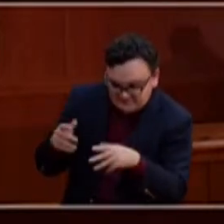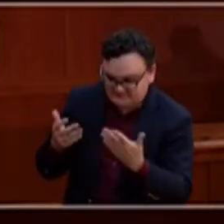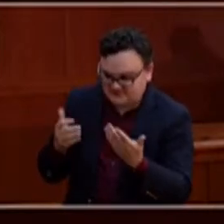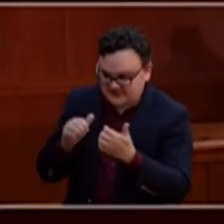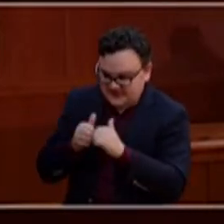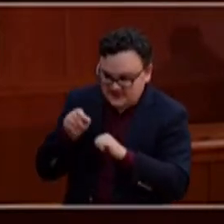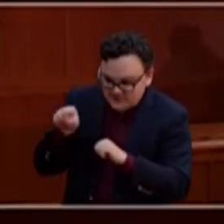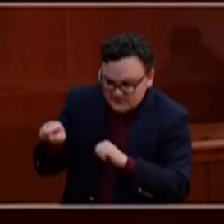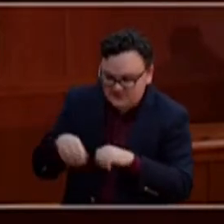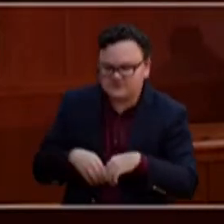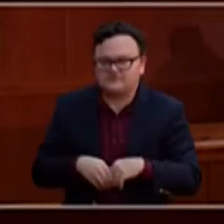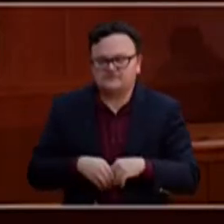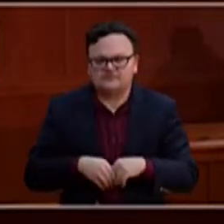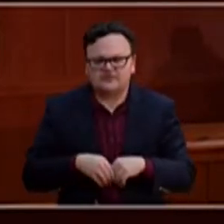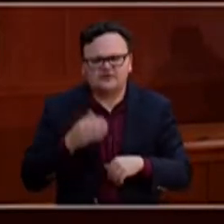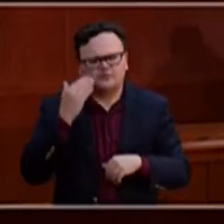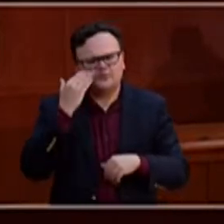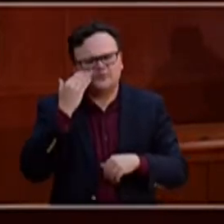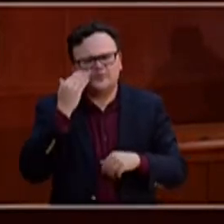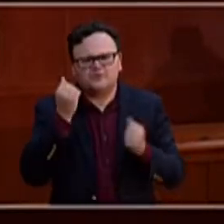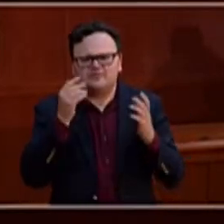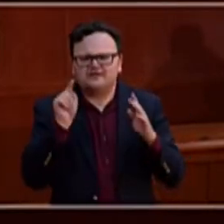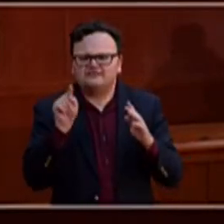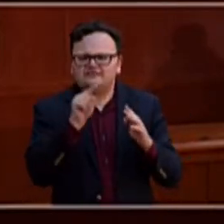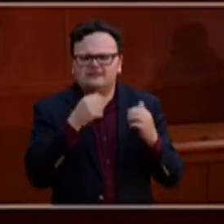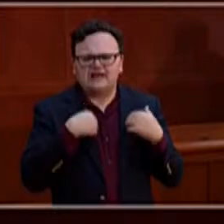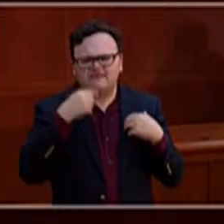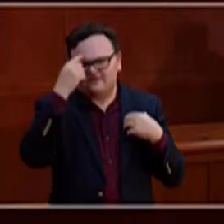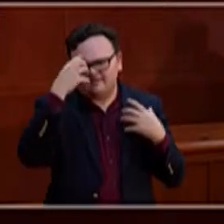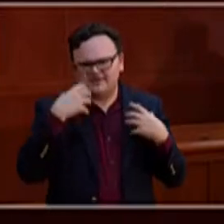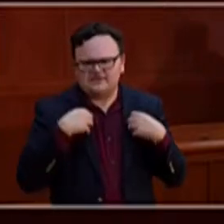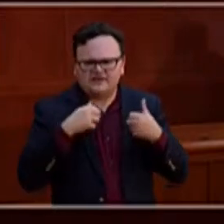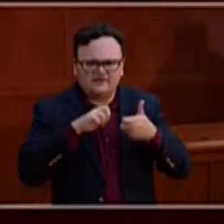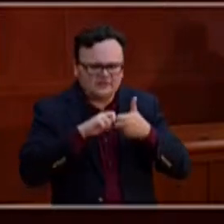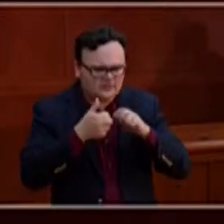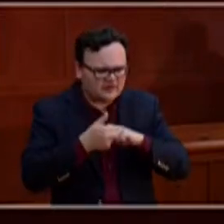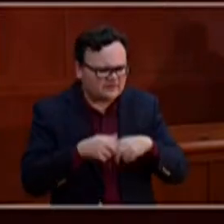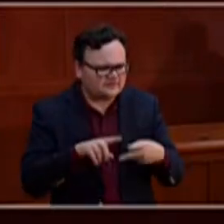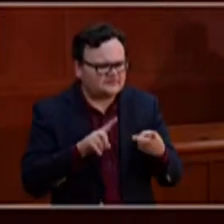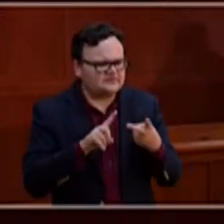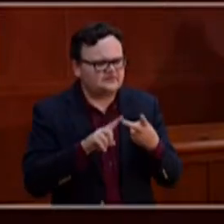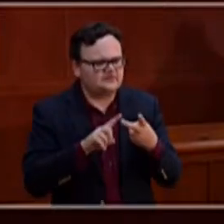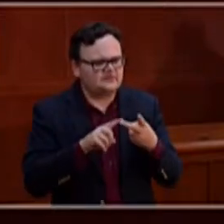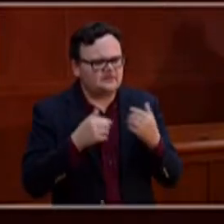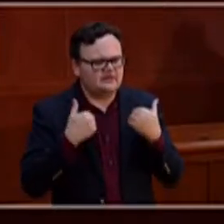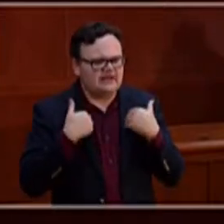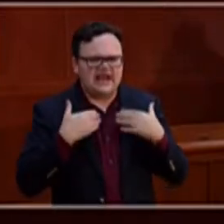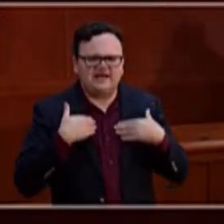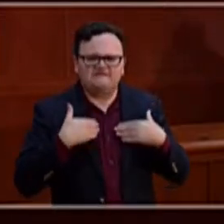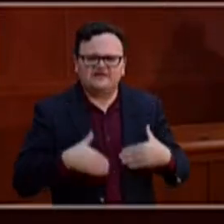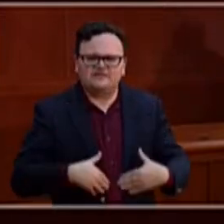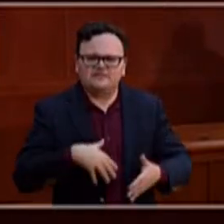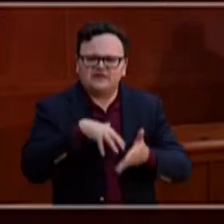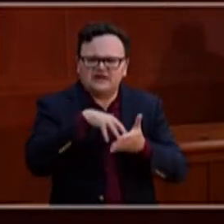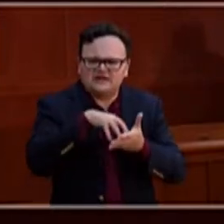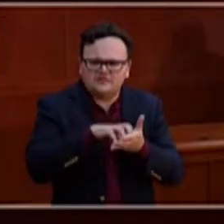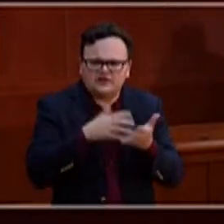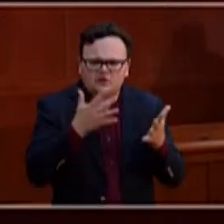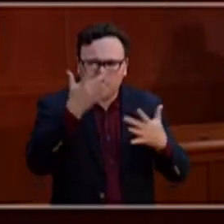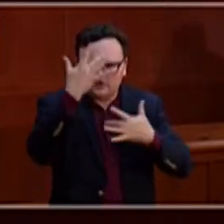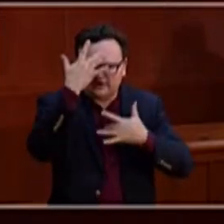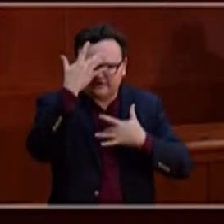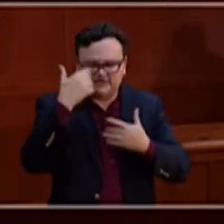individuals with mental illness, individuals with compromised health conditions that we have tried to support in their